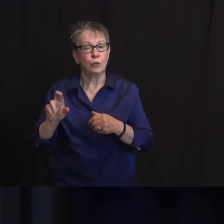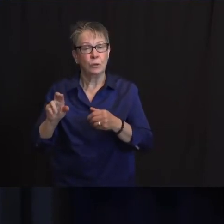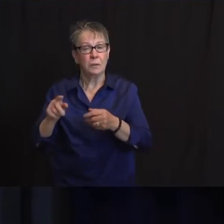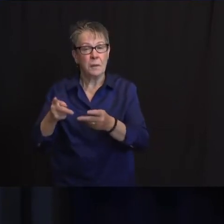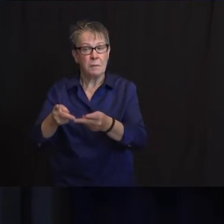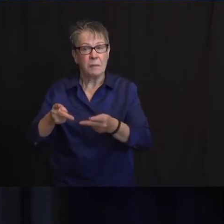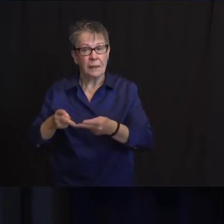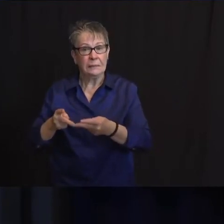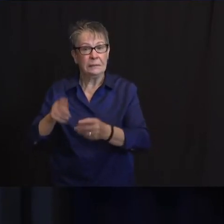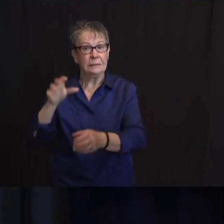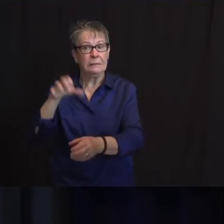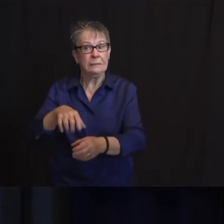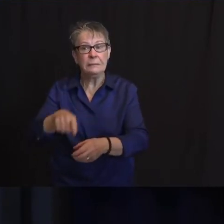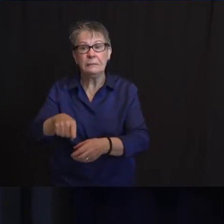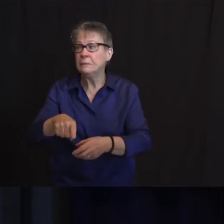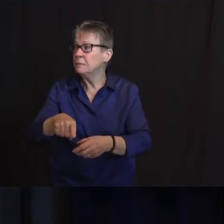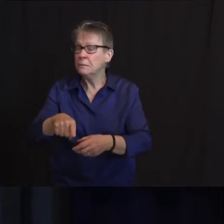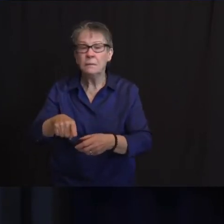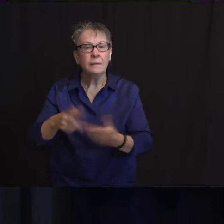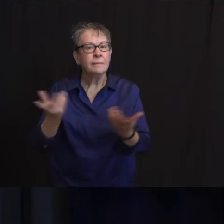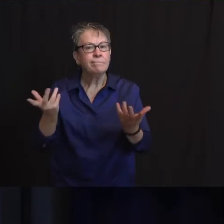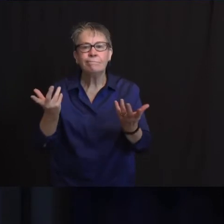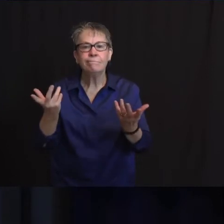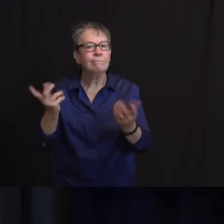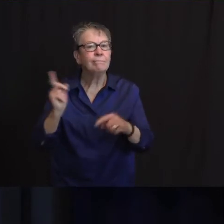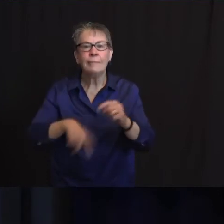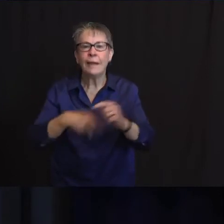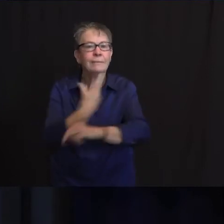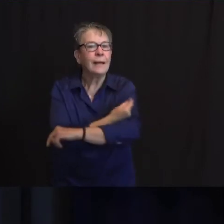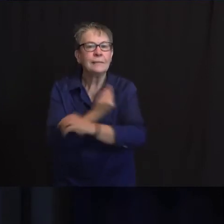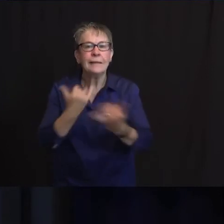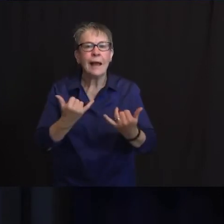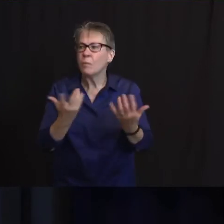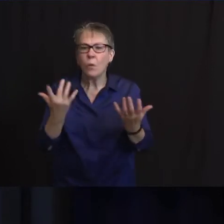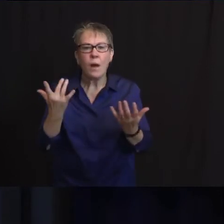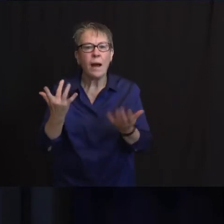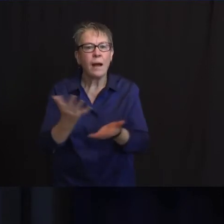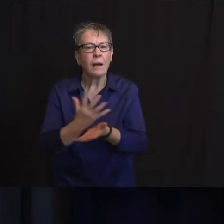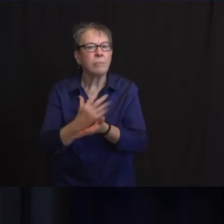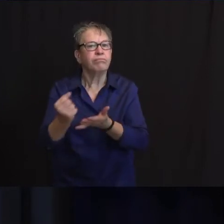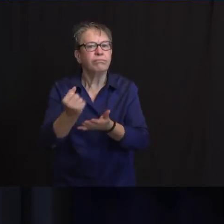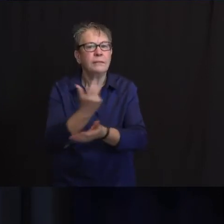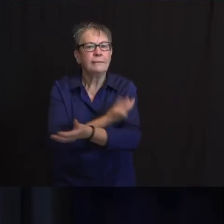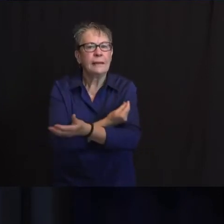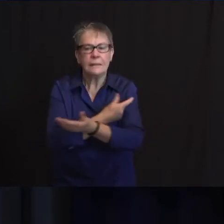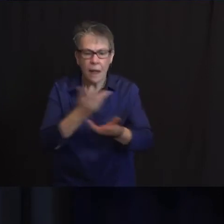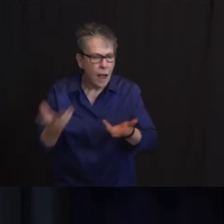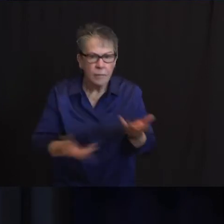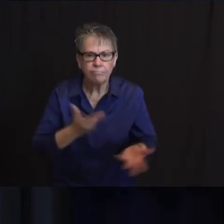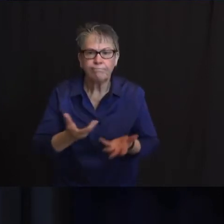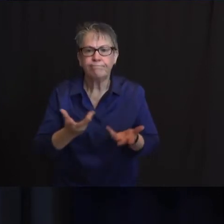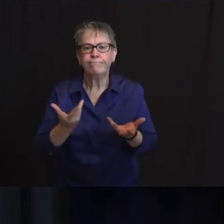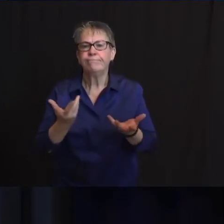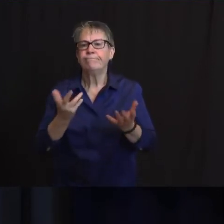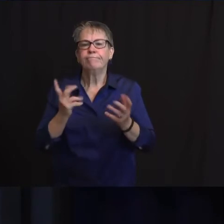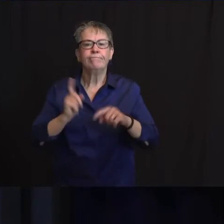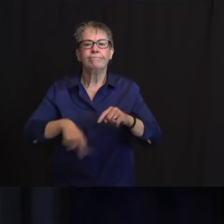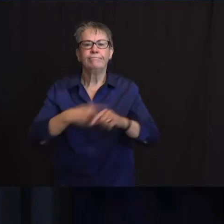vaccinate individuals today. That site is scheduled to begin vaccinating again tomorrow,